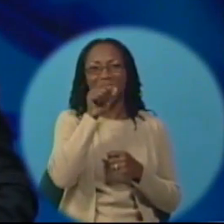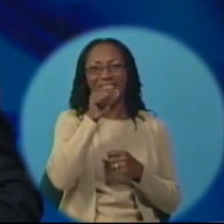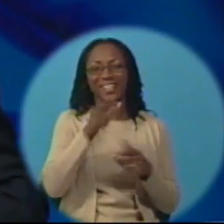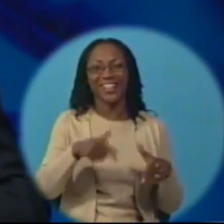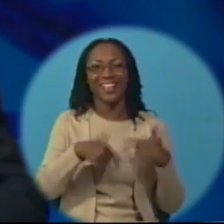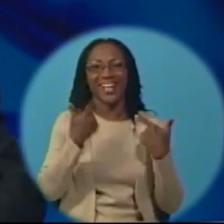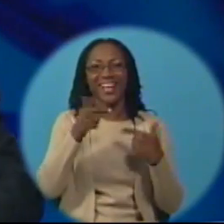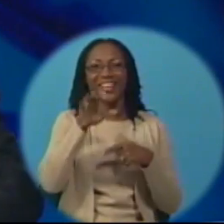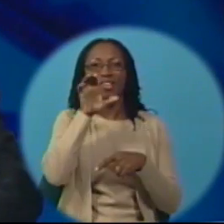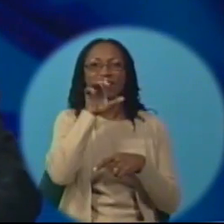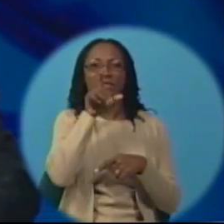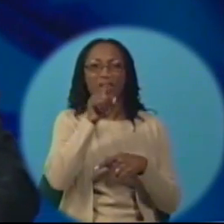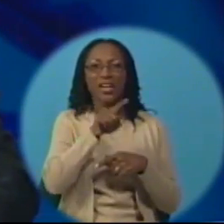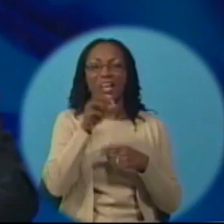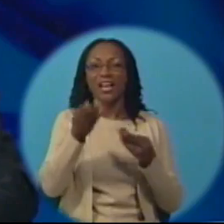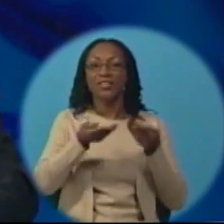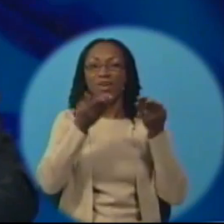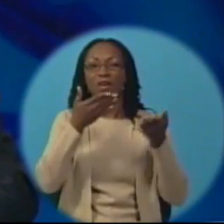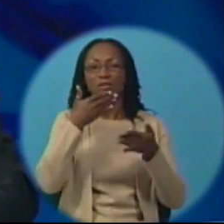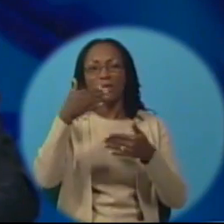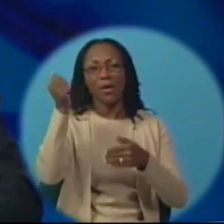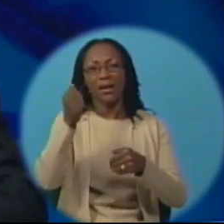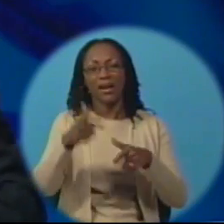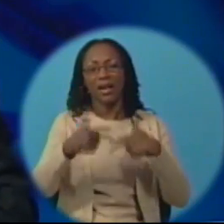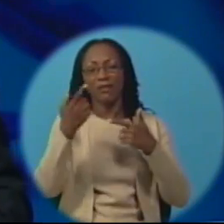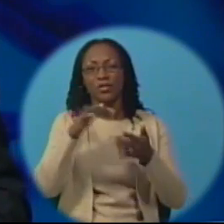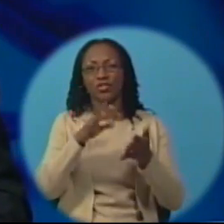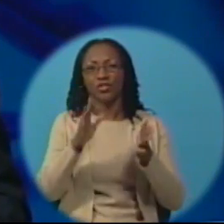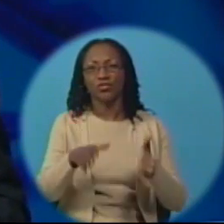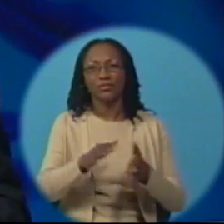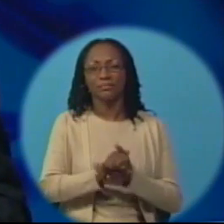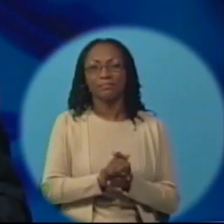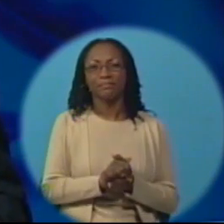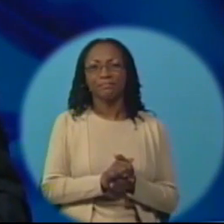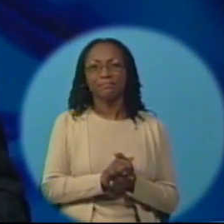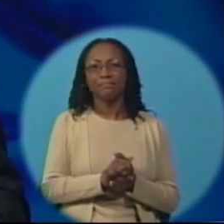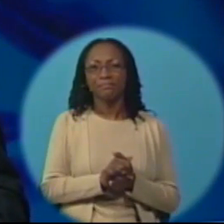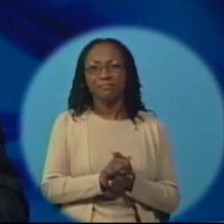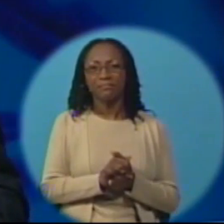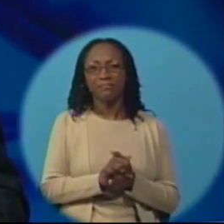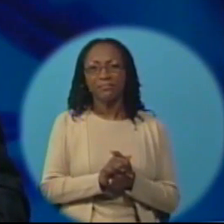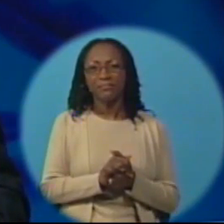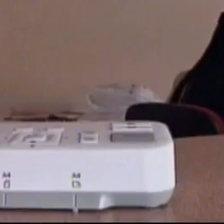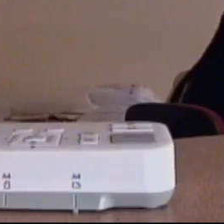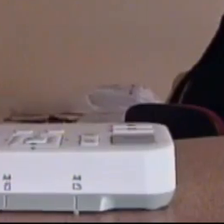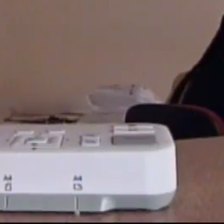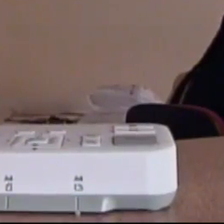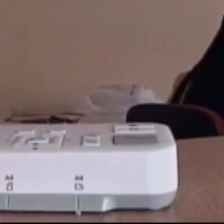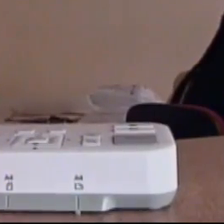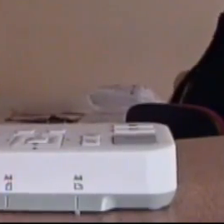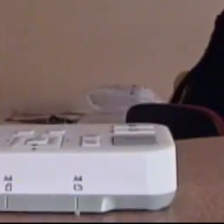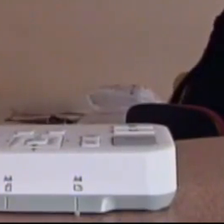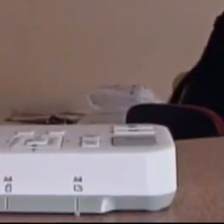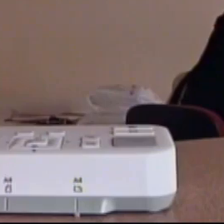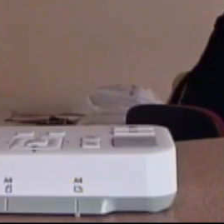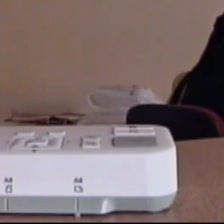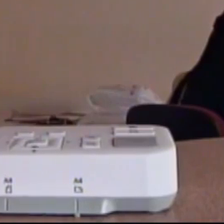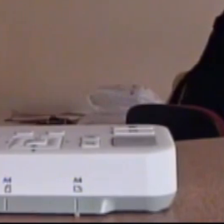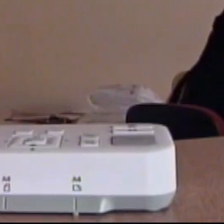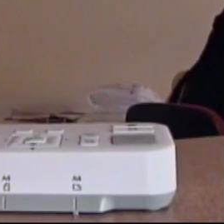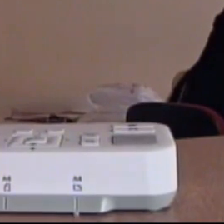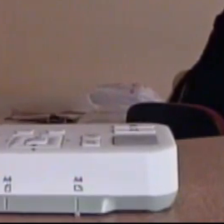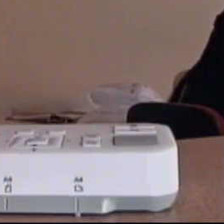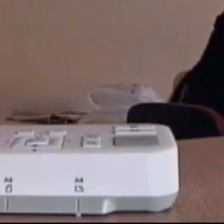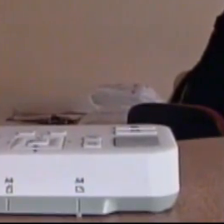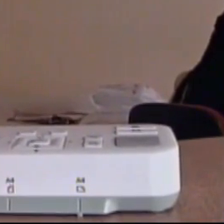Restaurants has offered a better quality of life to students. The fast food chain has reached out to schools within the Welchers community to offer assistance